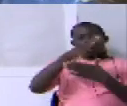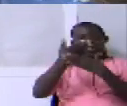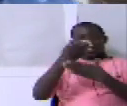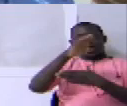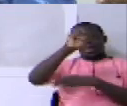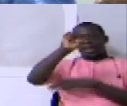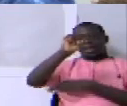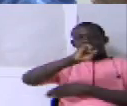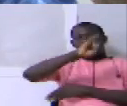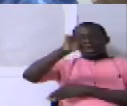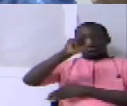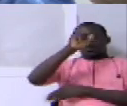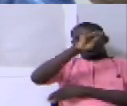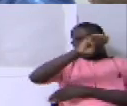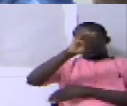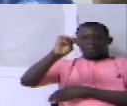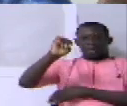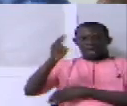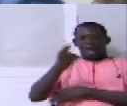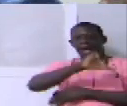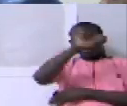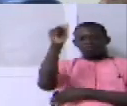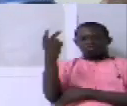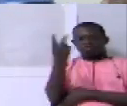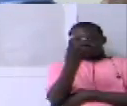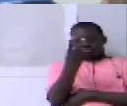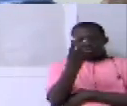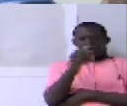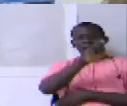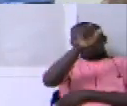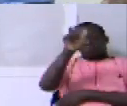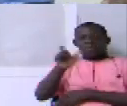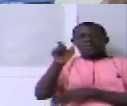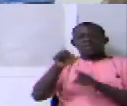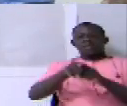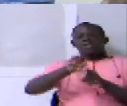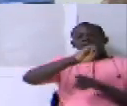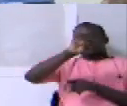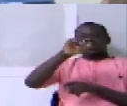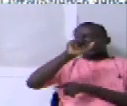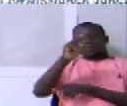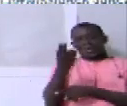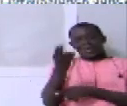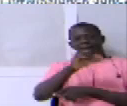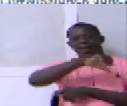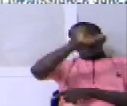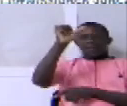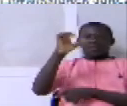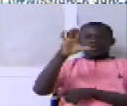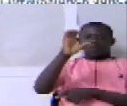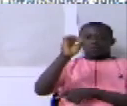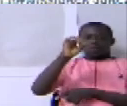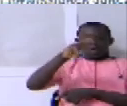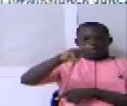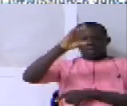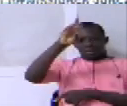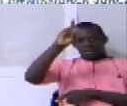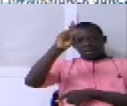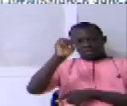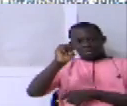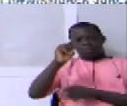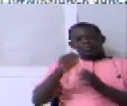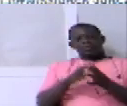two individuals, Ja and Konde, correct? In Britain, yatra kole akobe ni mofulo aning Ijame